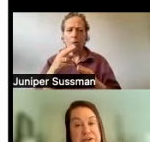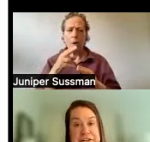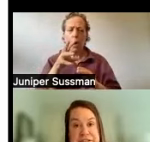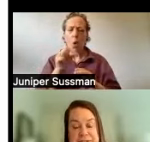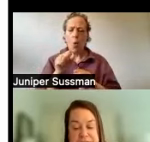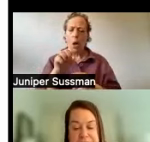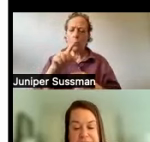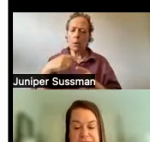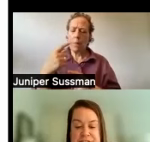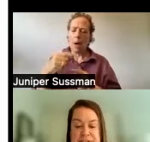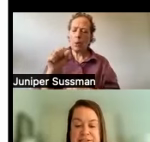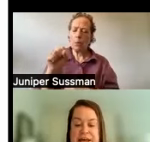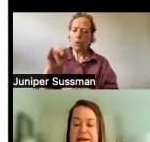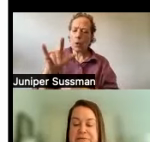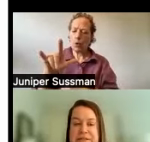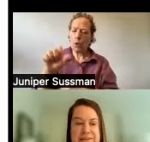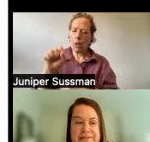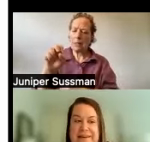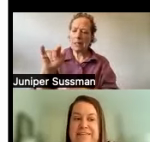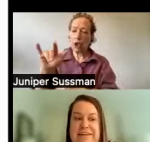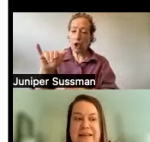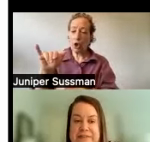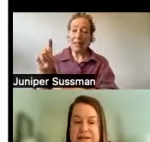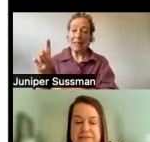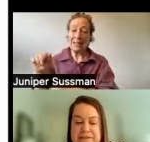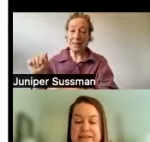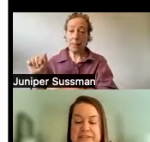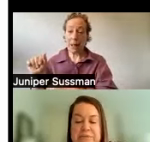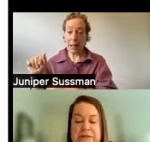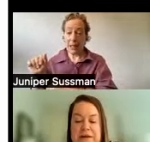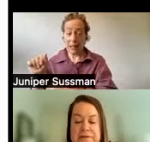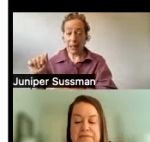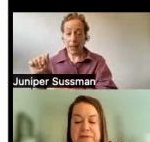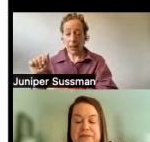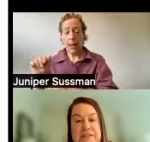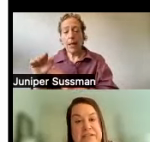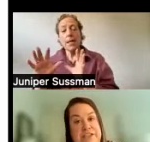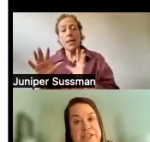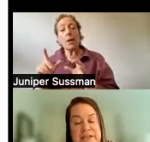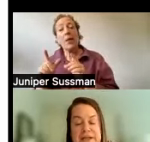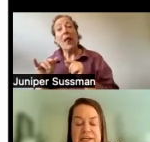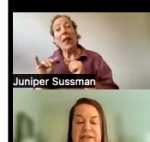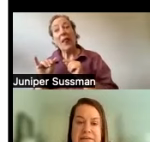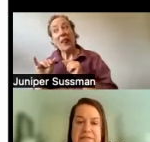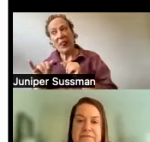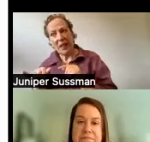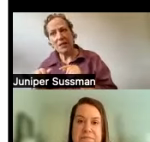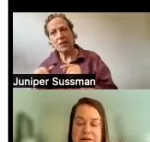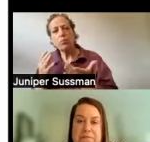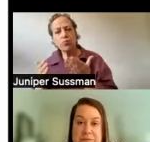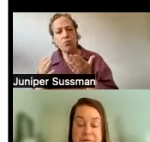Social Security disability decisions. And I will say that I think that that is likely to become a focus of attention